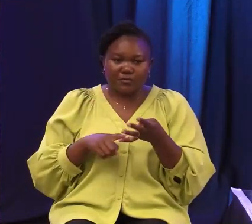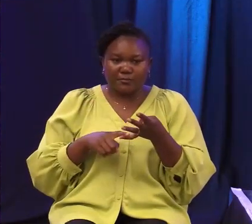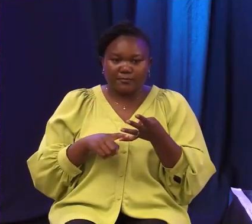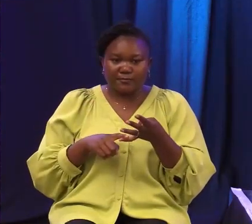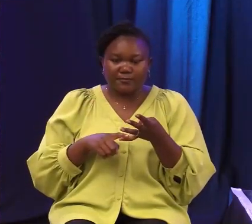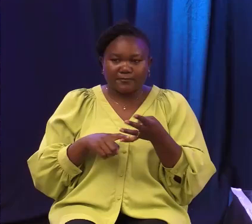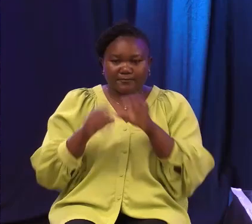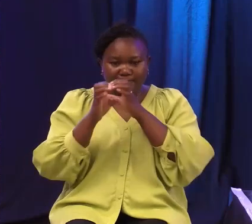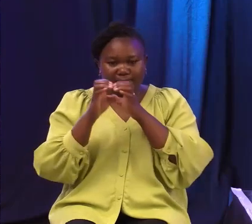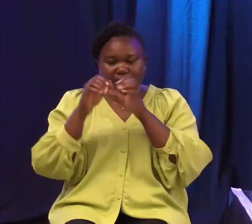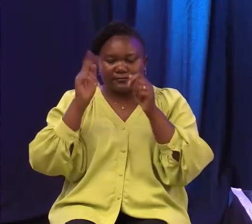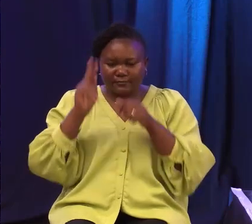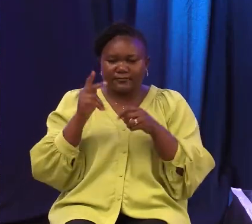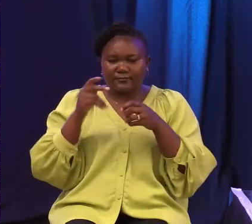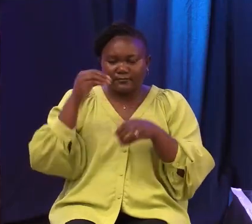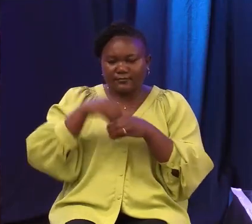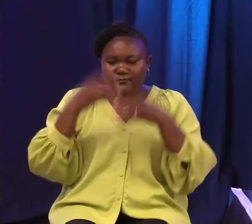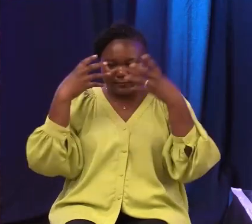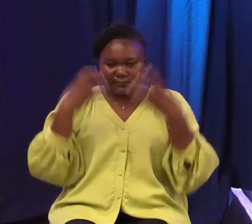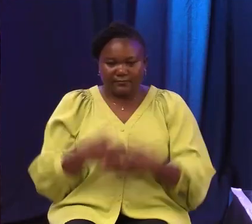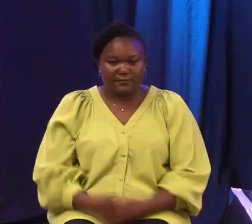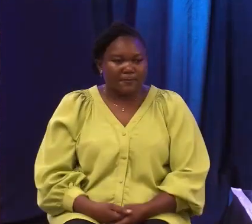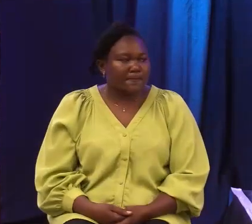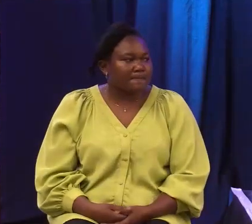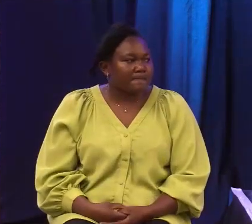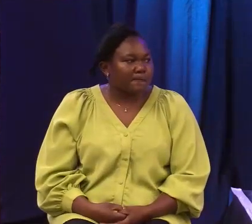Media Ombudsman. Thank you for joining us.